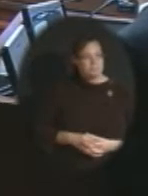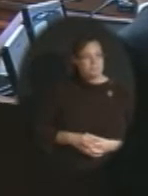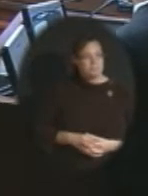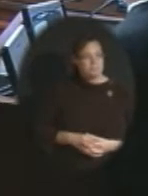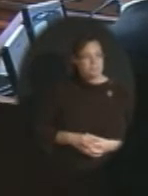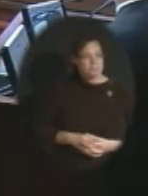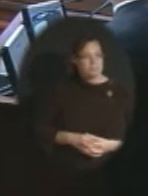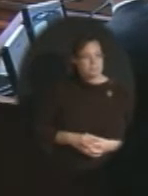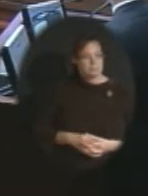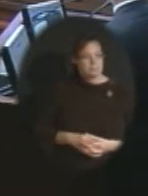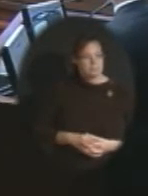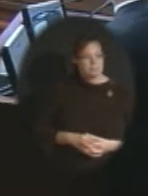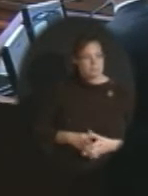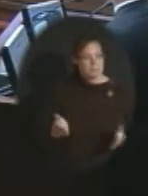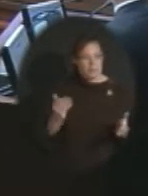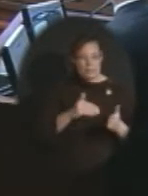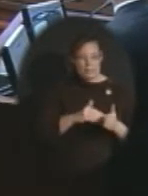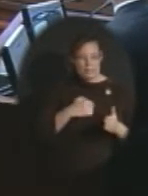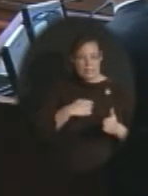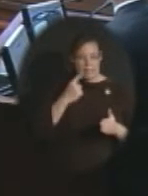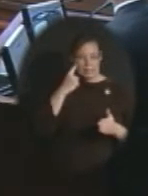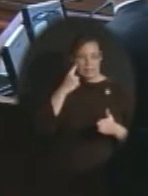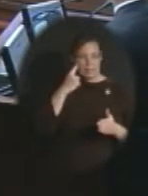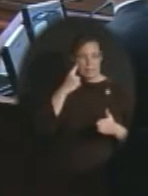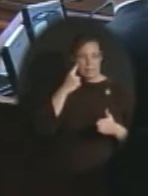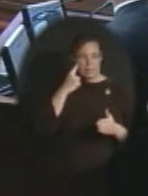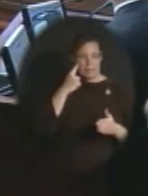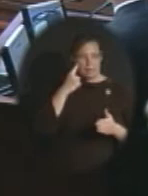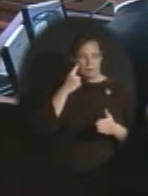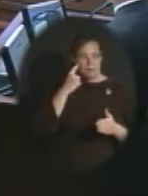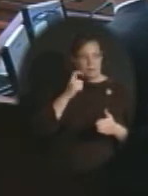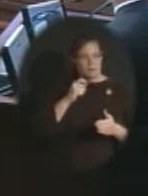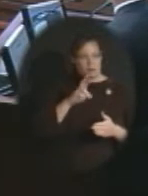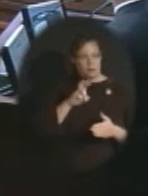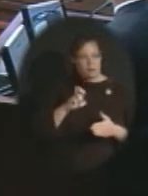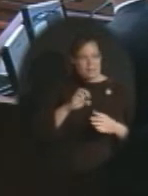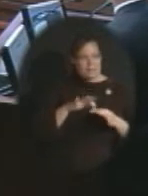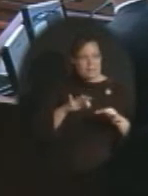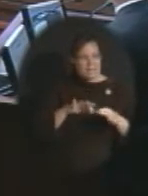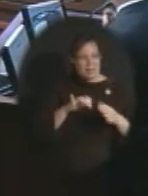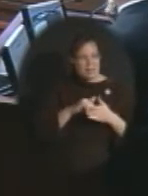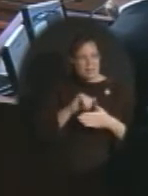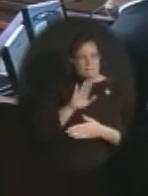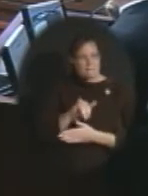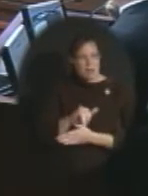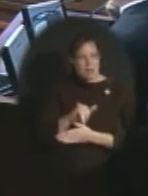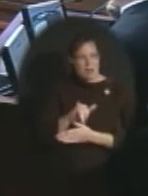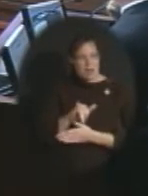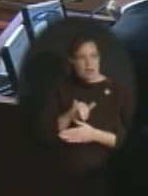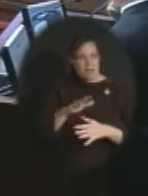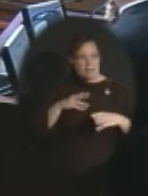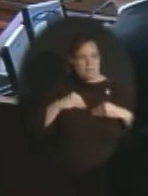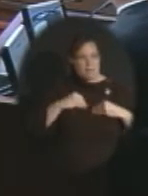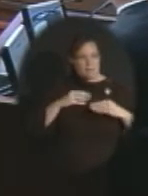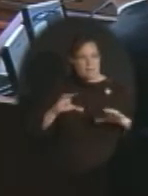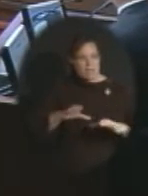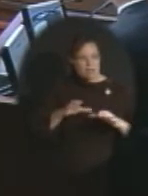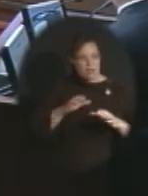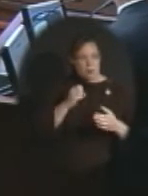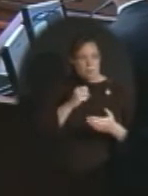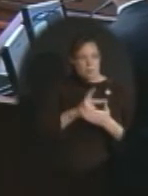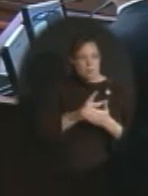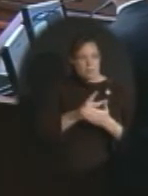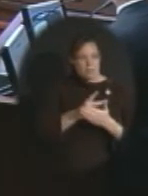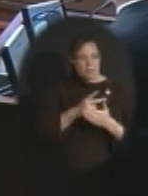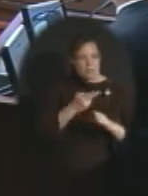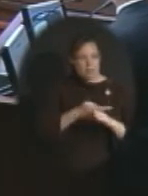I think, once again, I think it needs to be restated that by taking the action and approving the construction